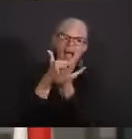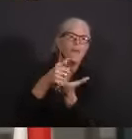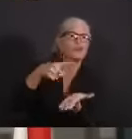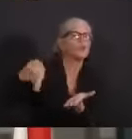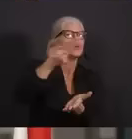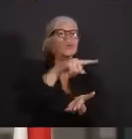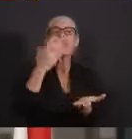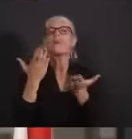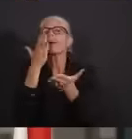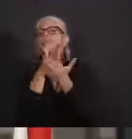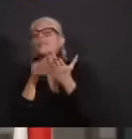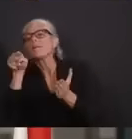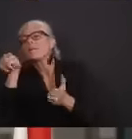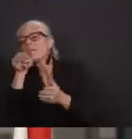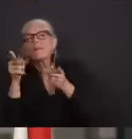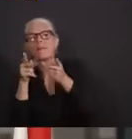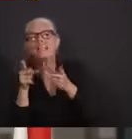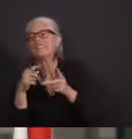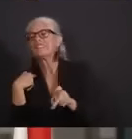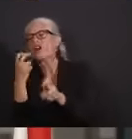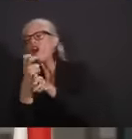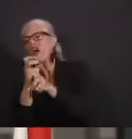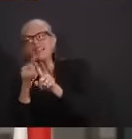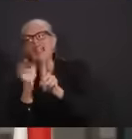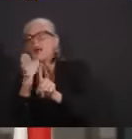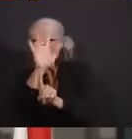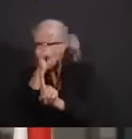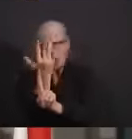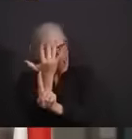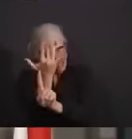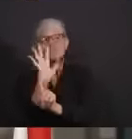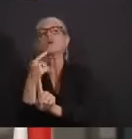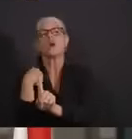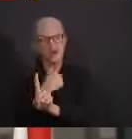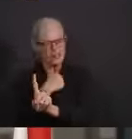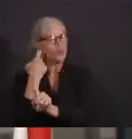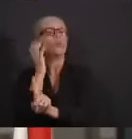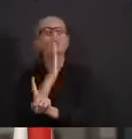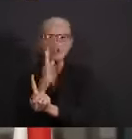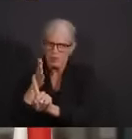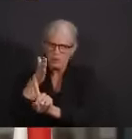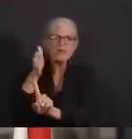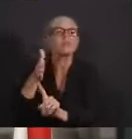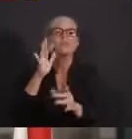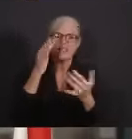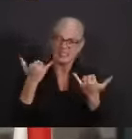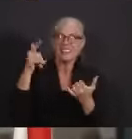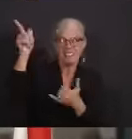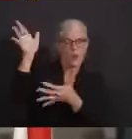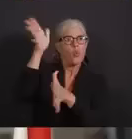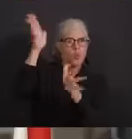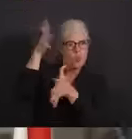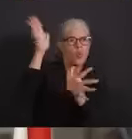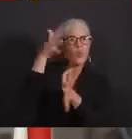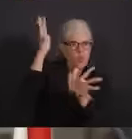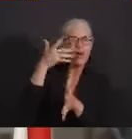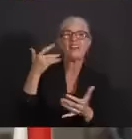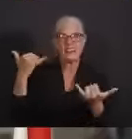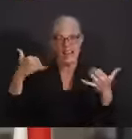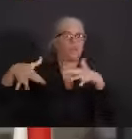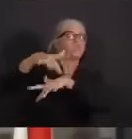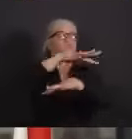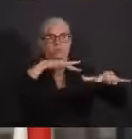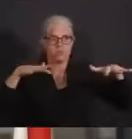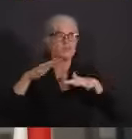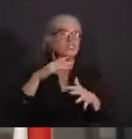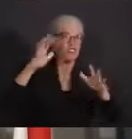to until the winds die down. But as I've already mentioned, there are strong winds. There are banding rains. but we have